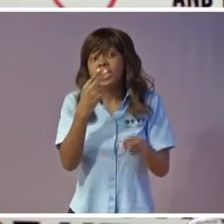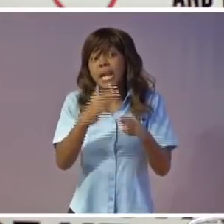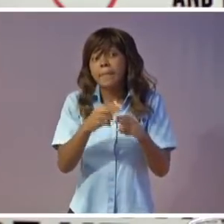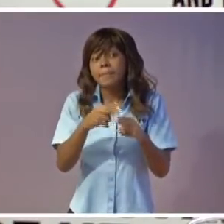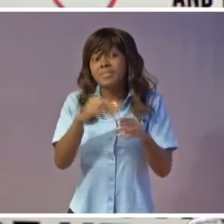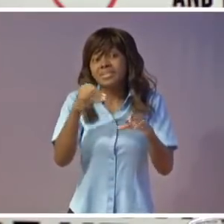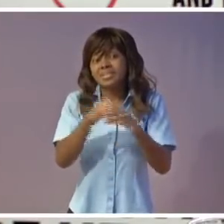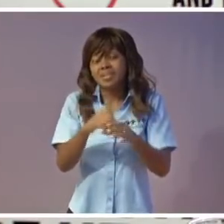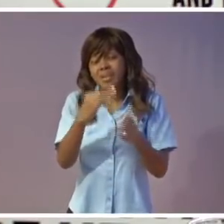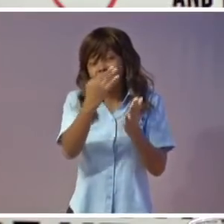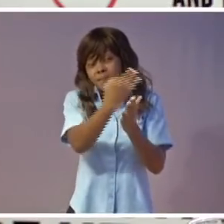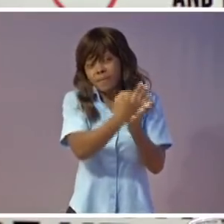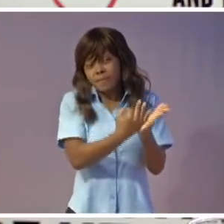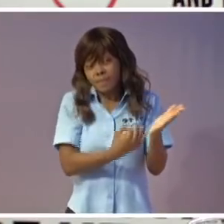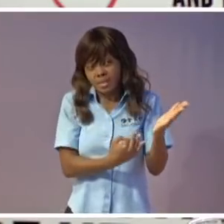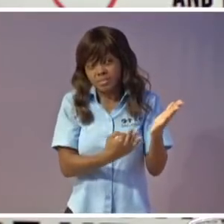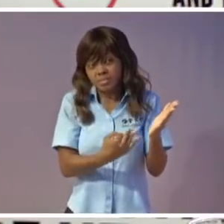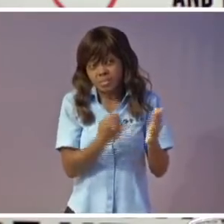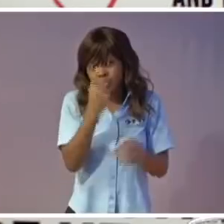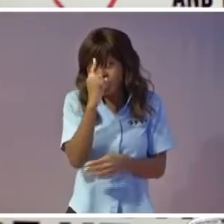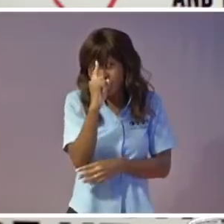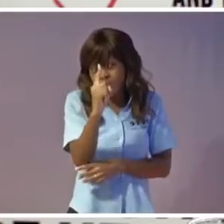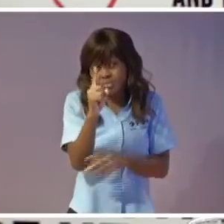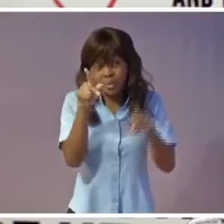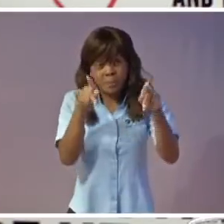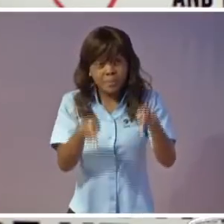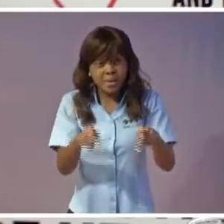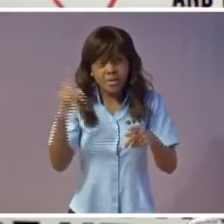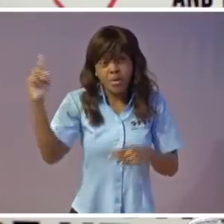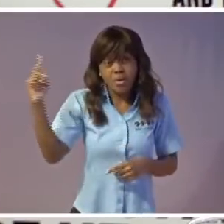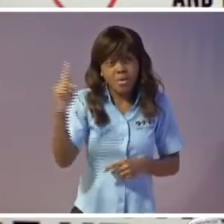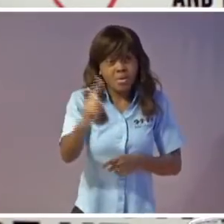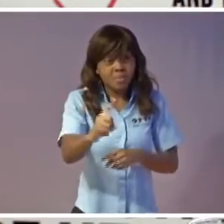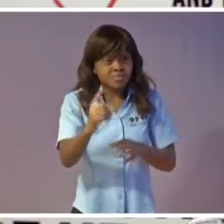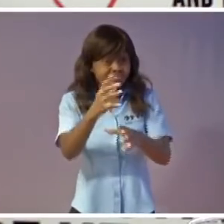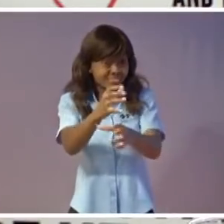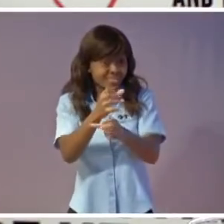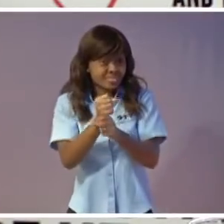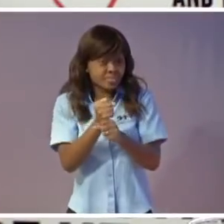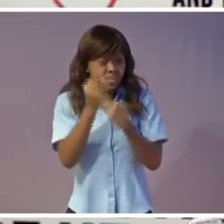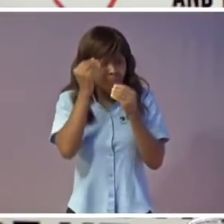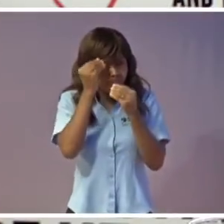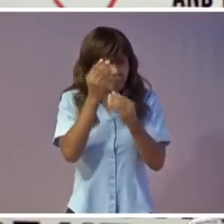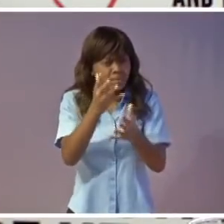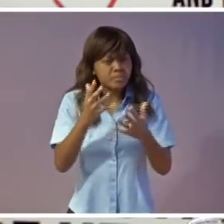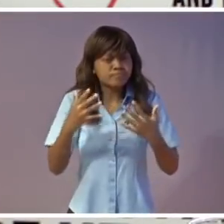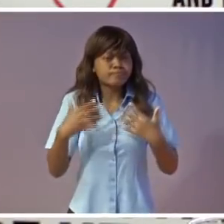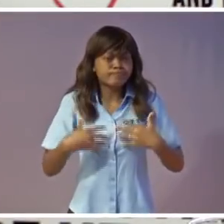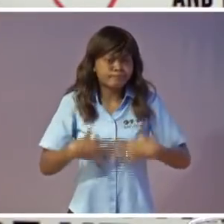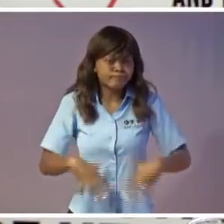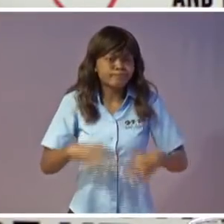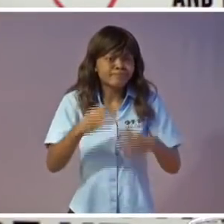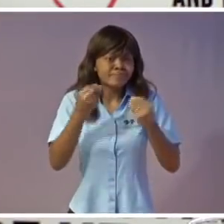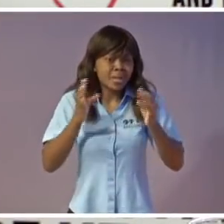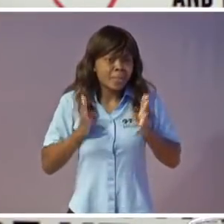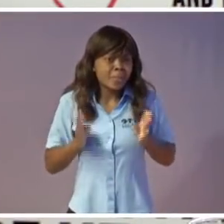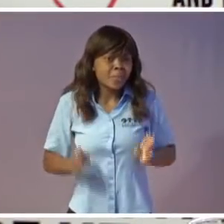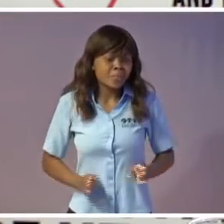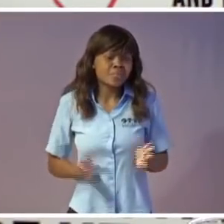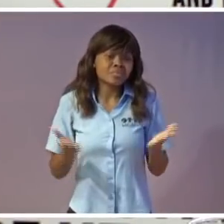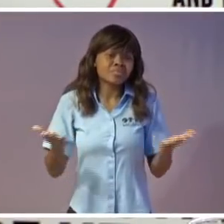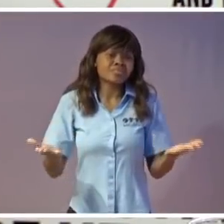are and to be treated as humanely as possible. So that's that. On the issue of home testing